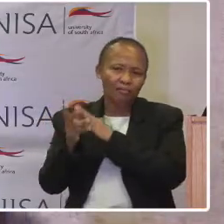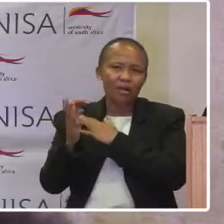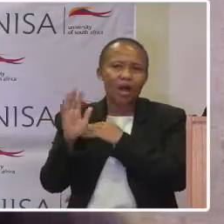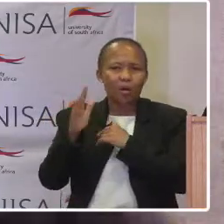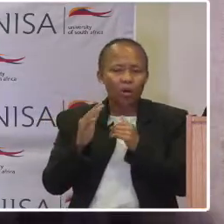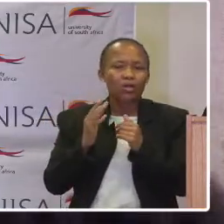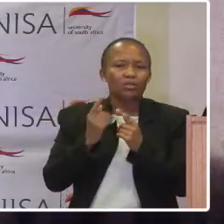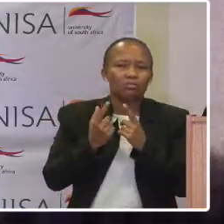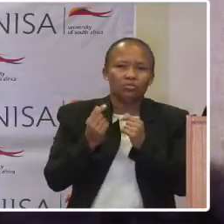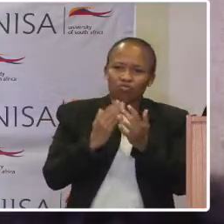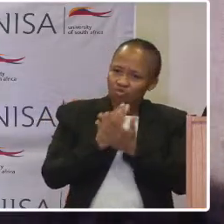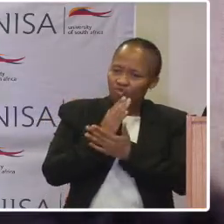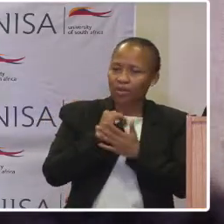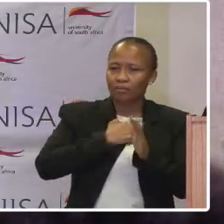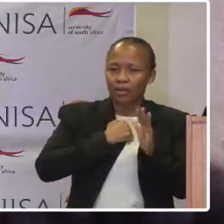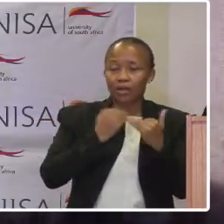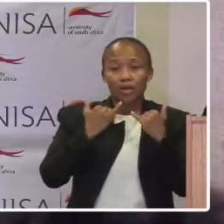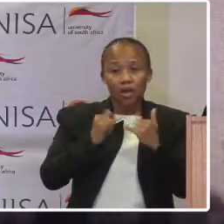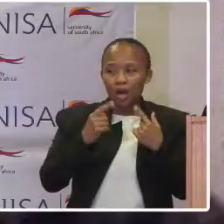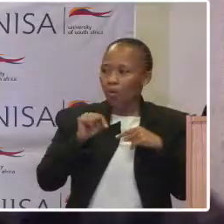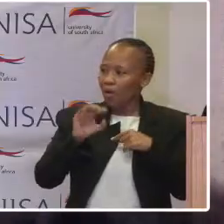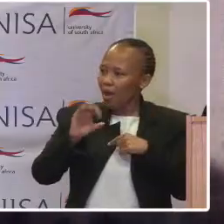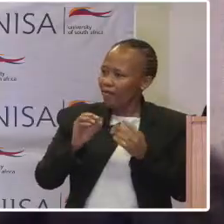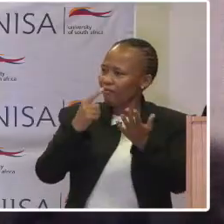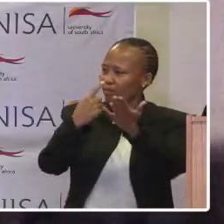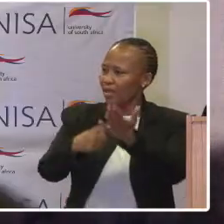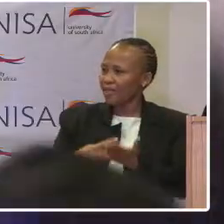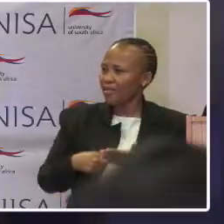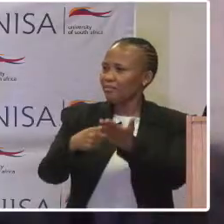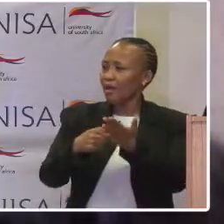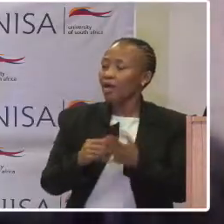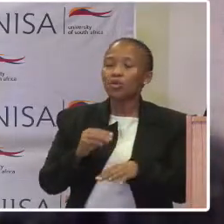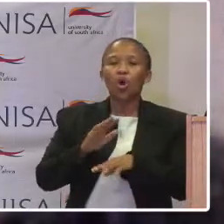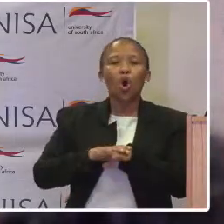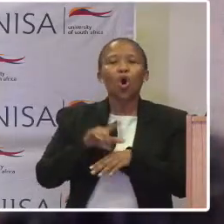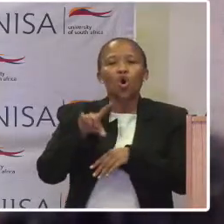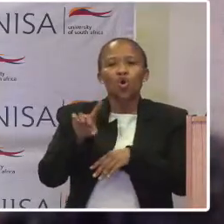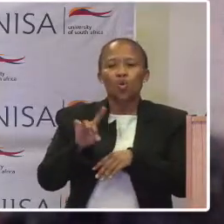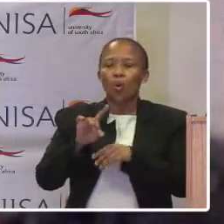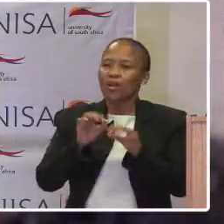up the argument on and the debate on political power and